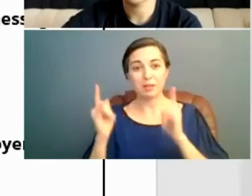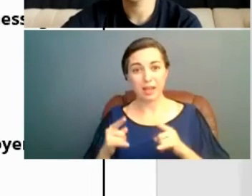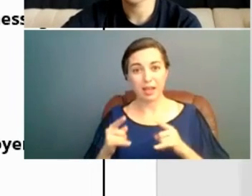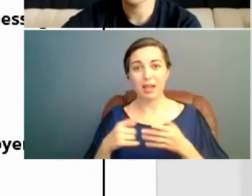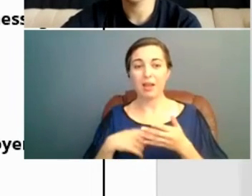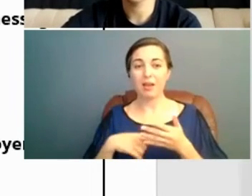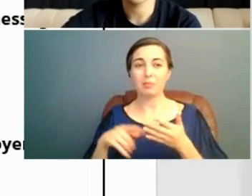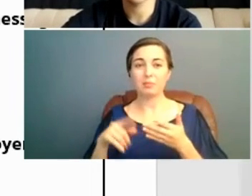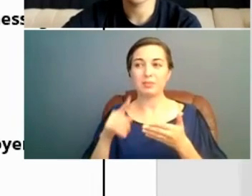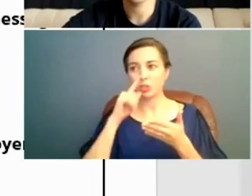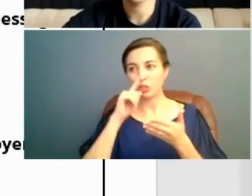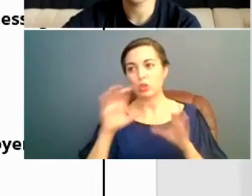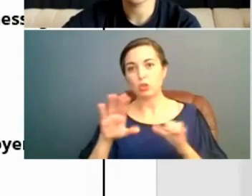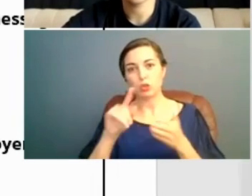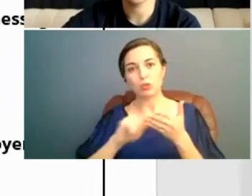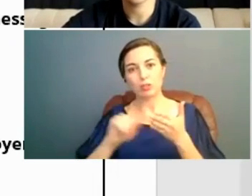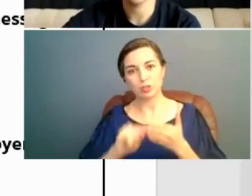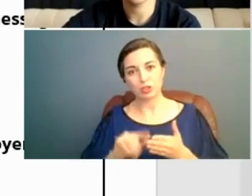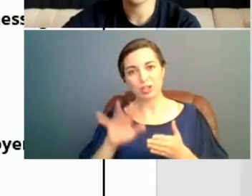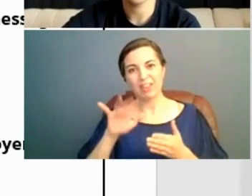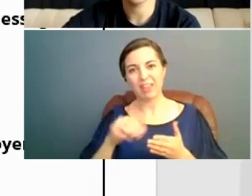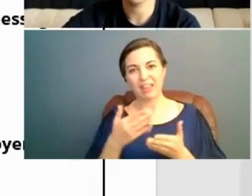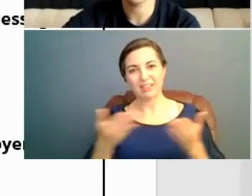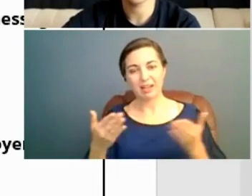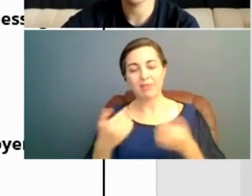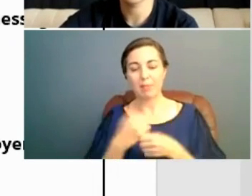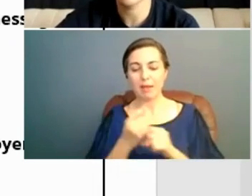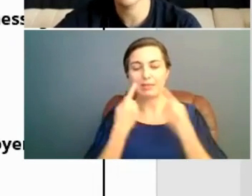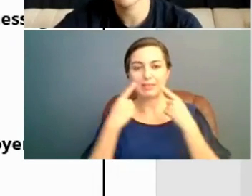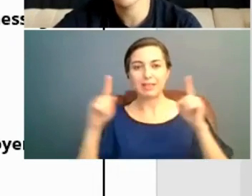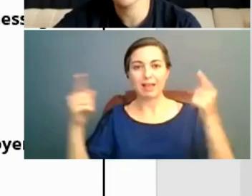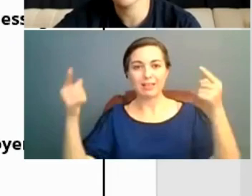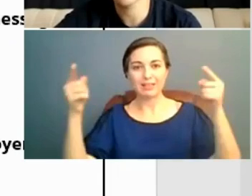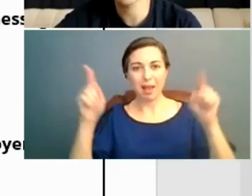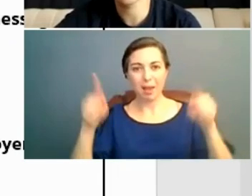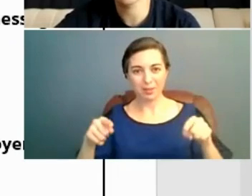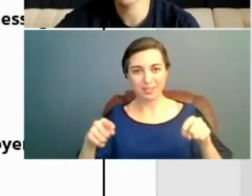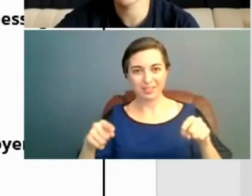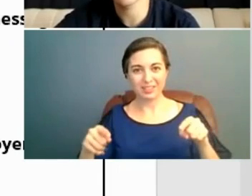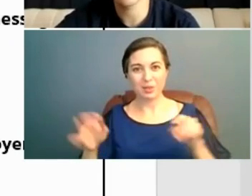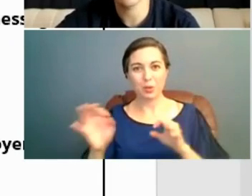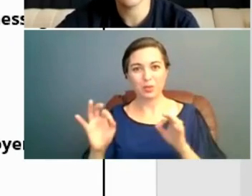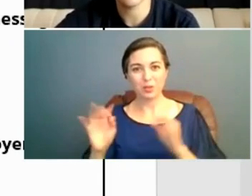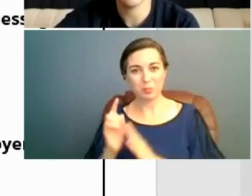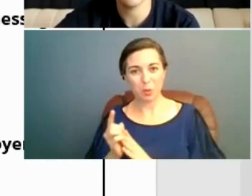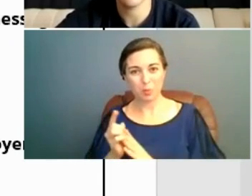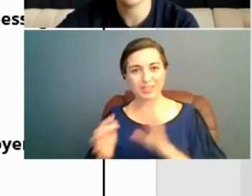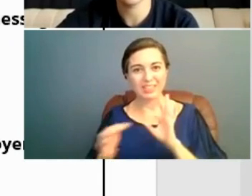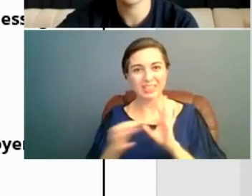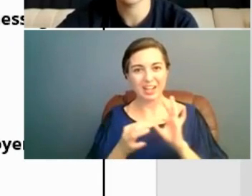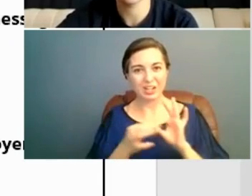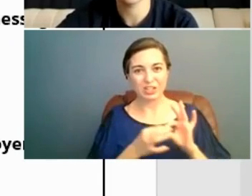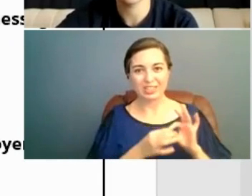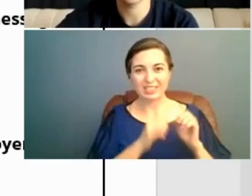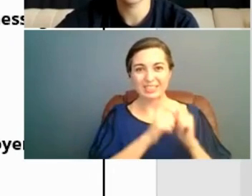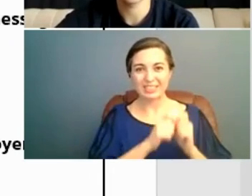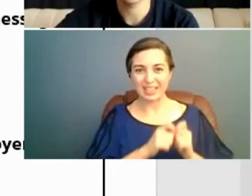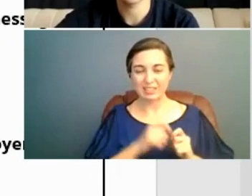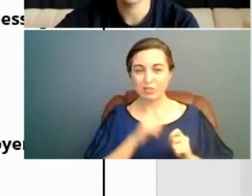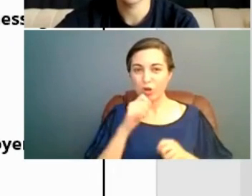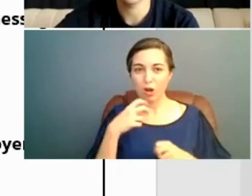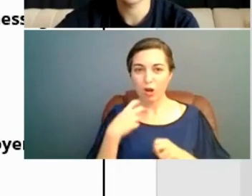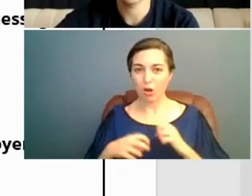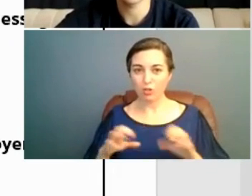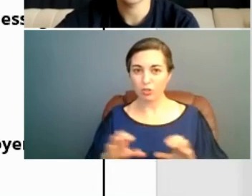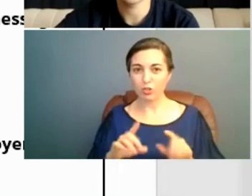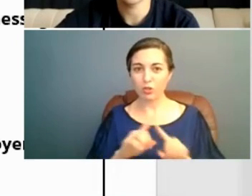that's the stuff that makes things happen. Those little moments, those little connections, the finer points, they're not harder to do. They